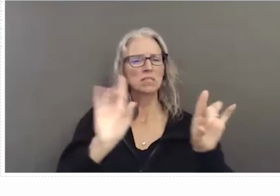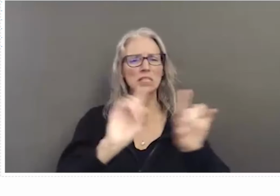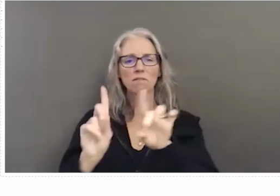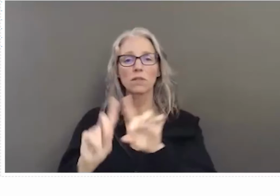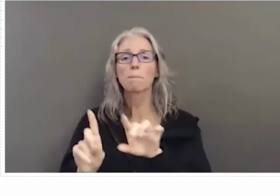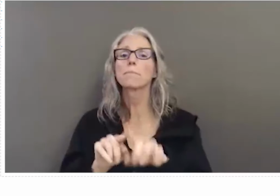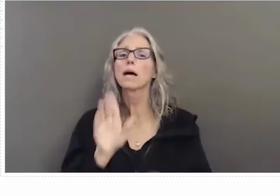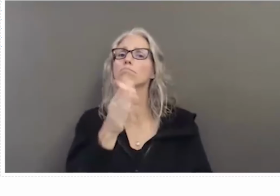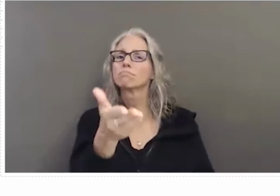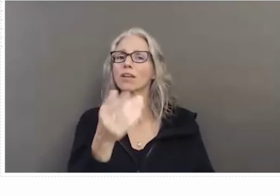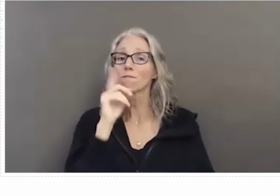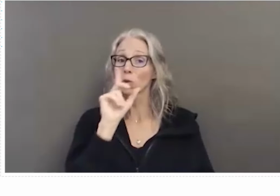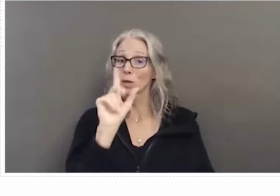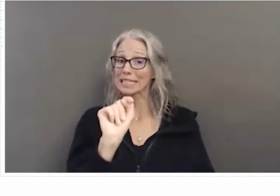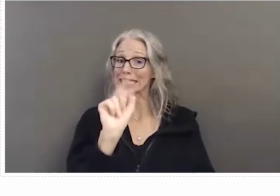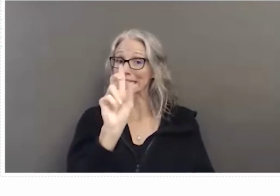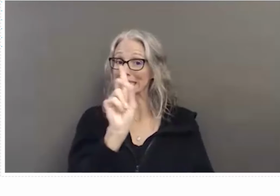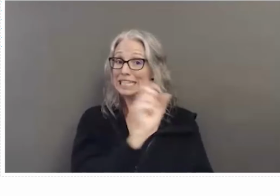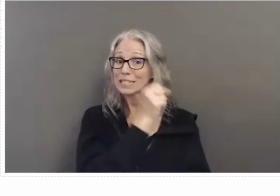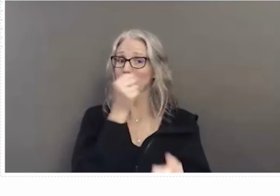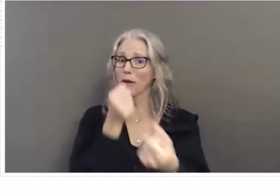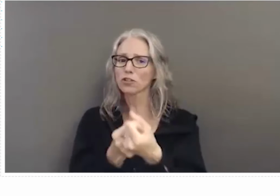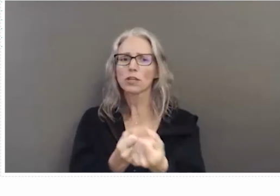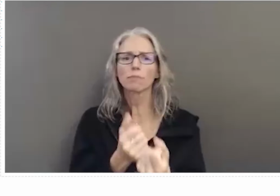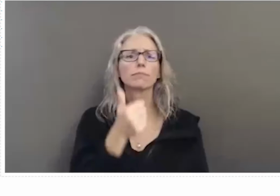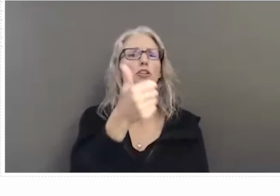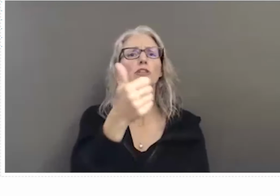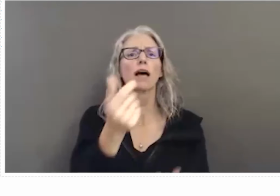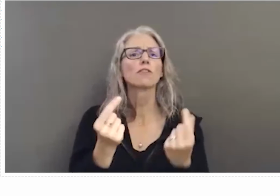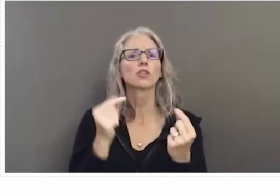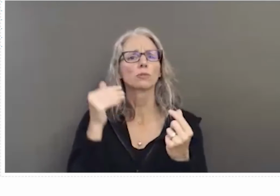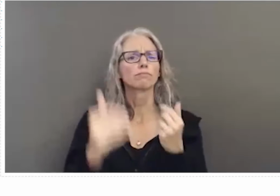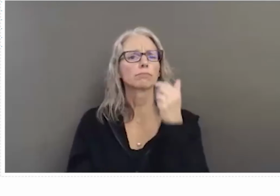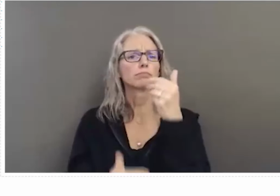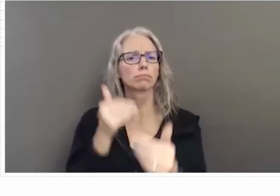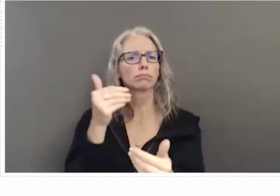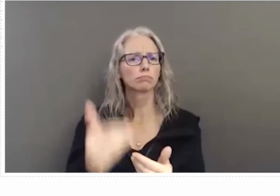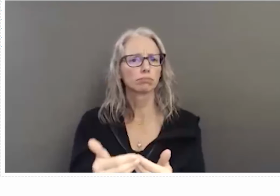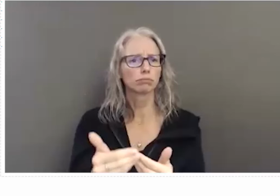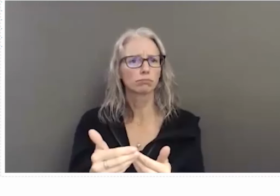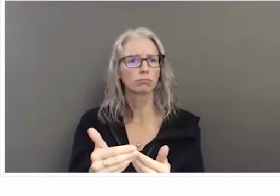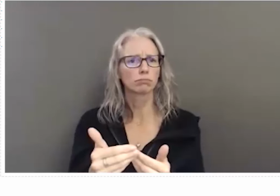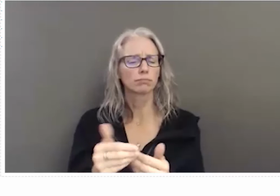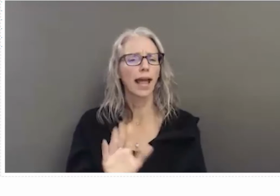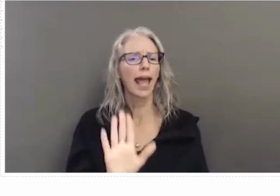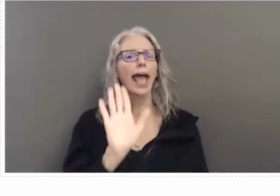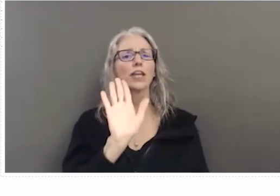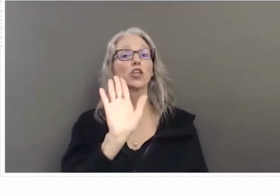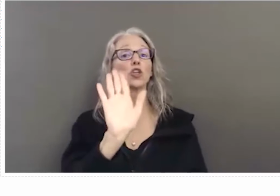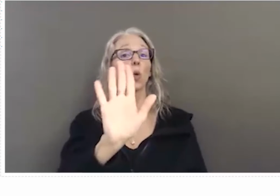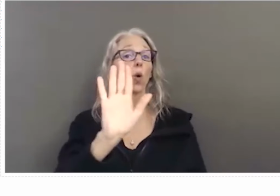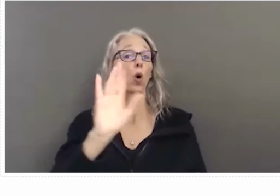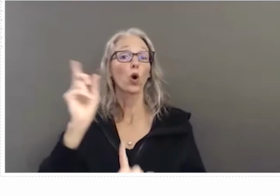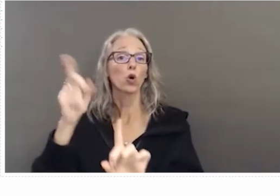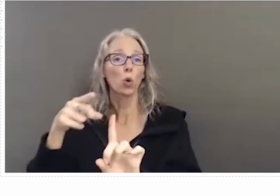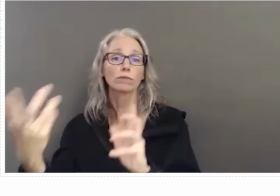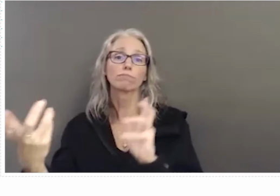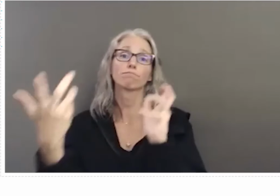to secure this sponsorship, and how did the aims and goals of your arts org fit into the strategic goals of TD Ready